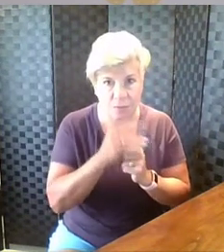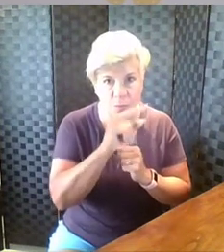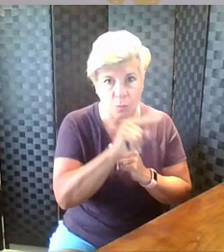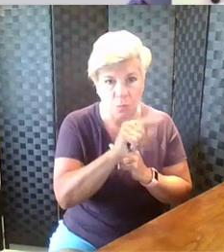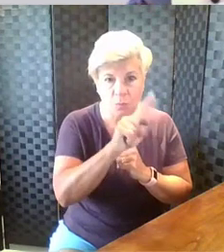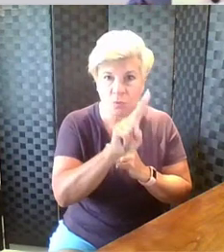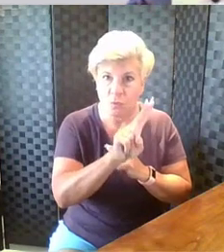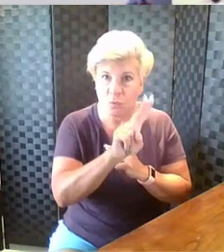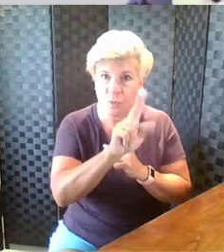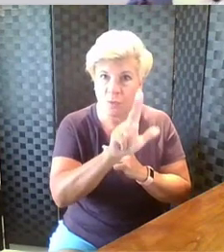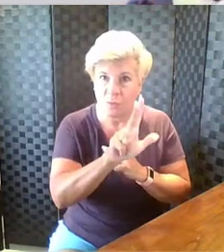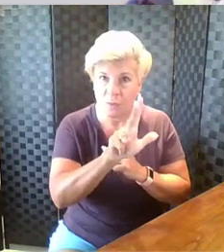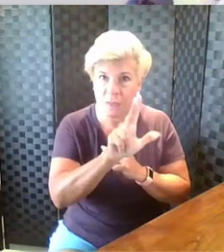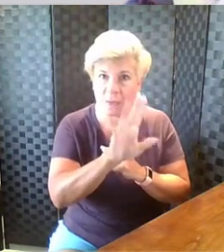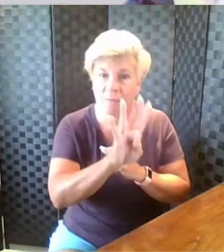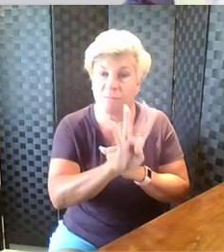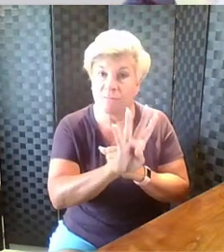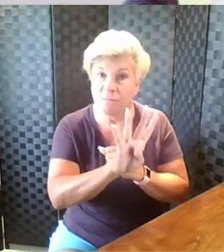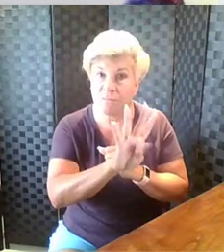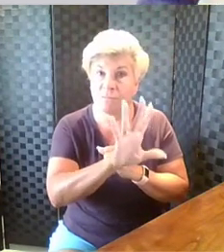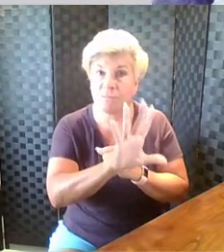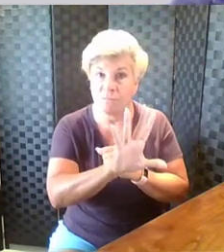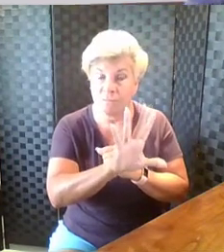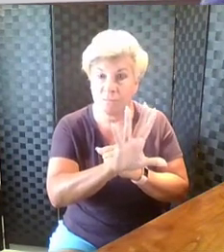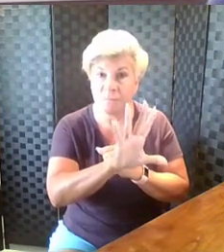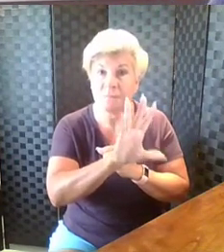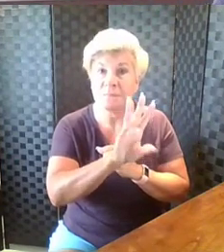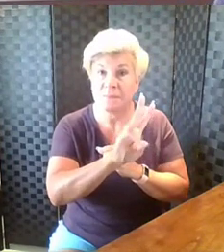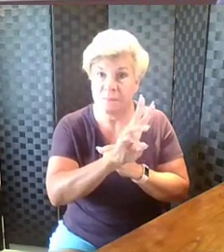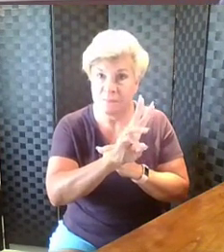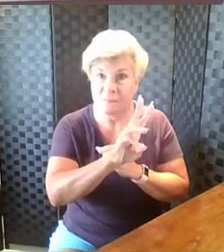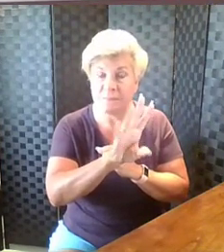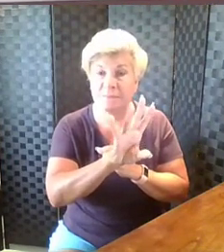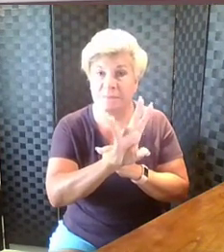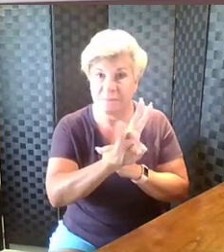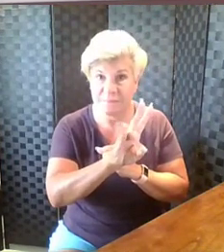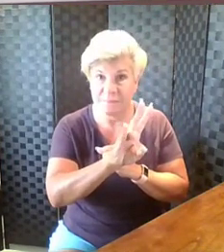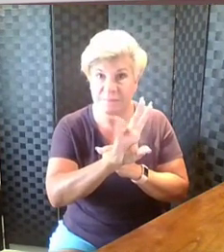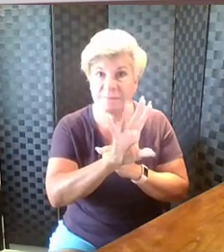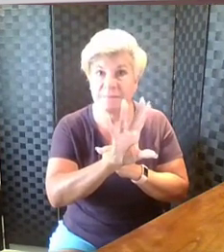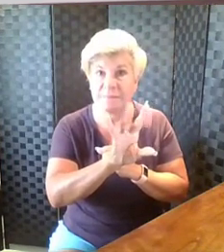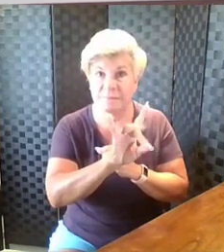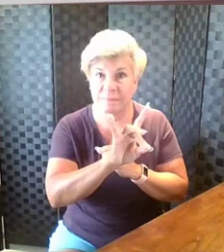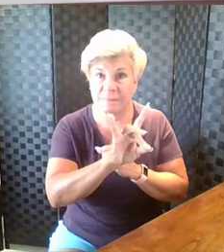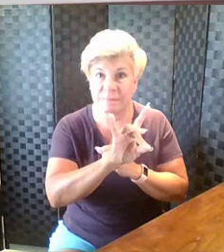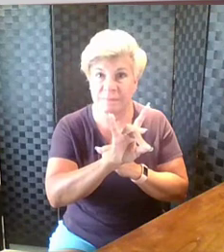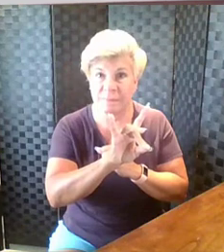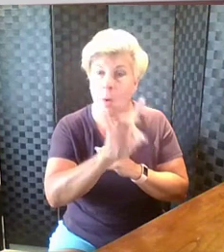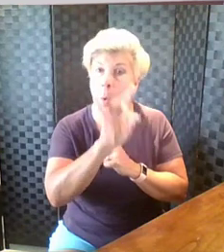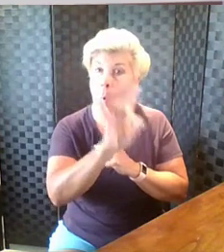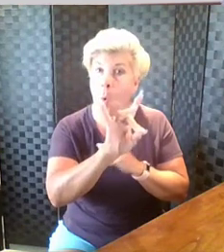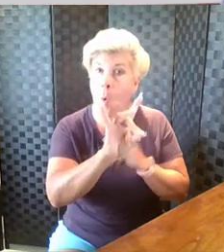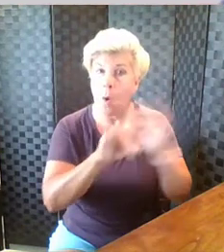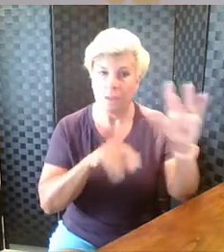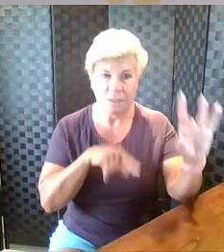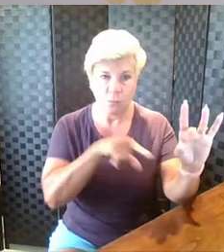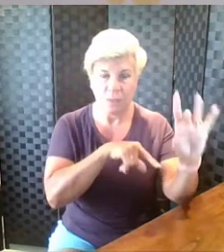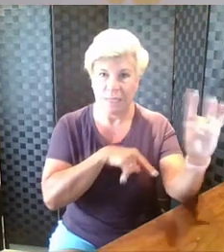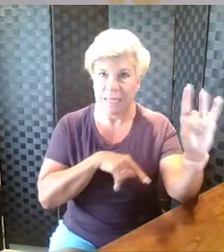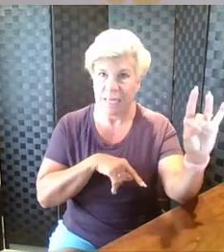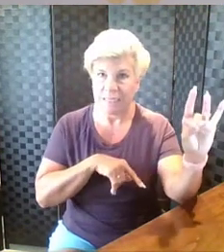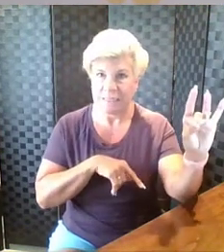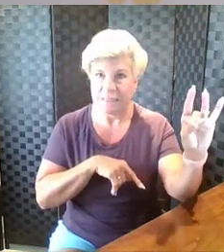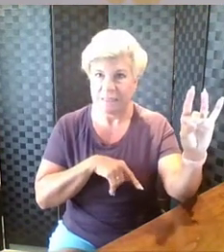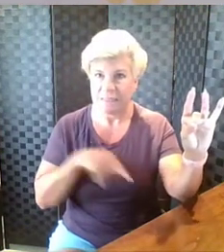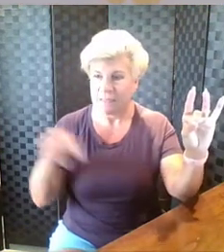1, 2, 3, 4, 5, 6, 7, 8. Okay, so 8 in this